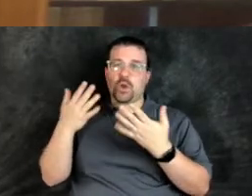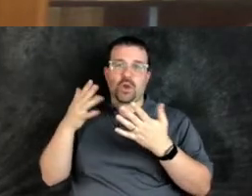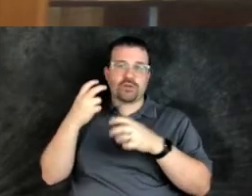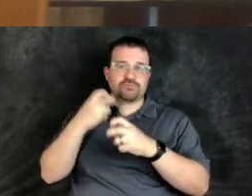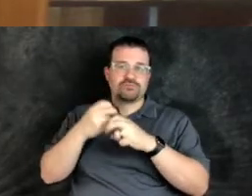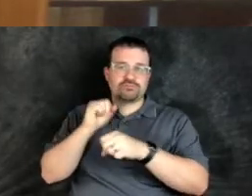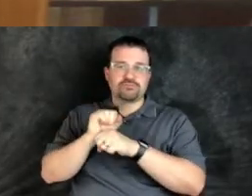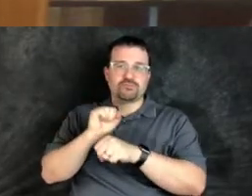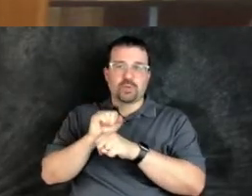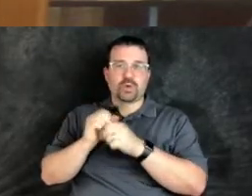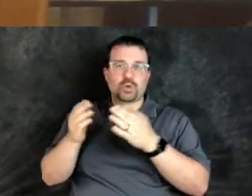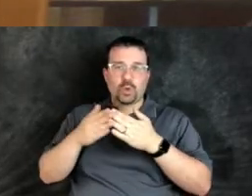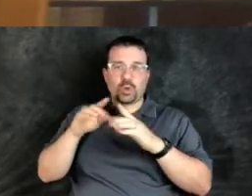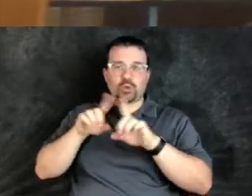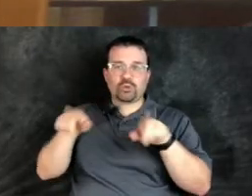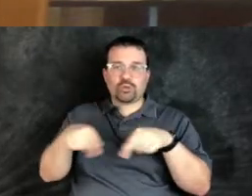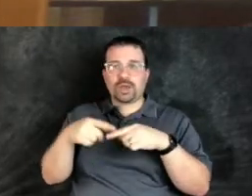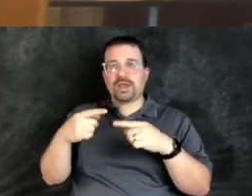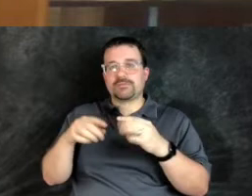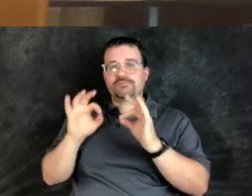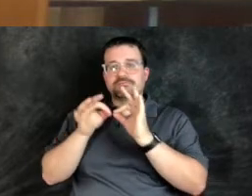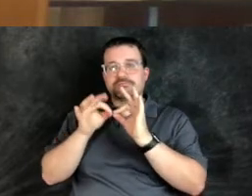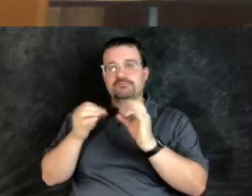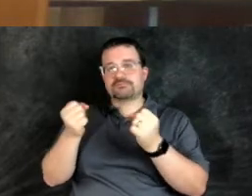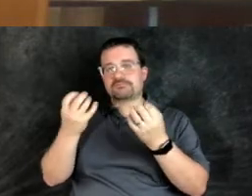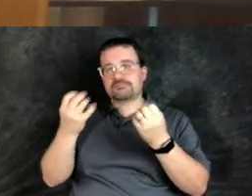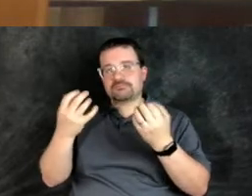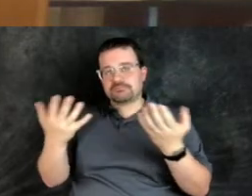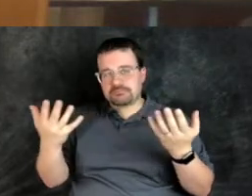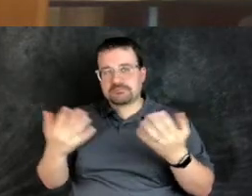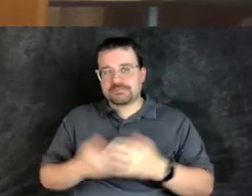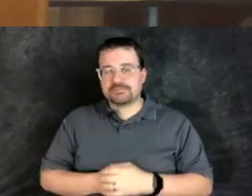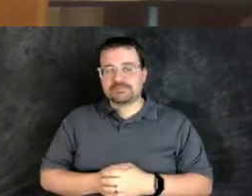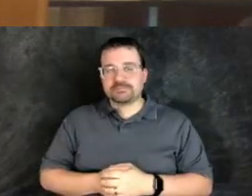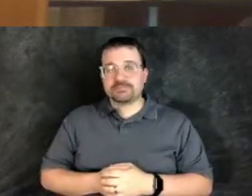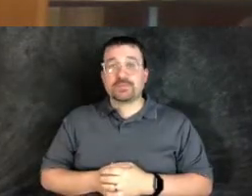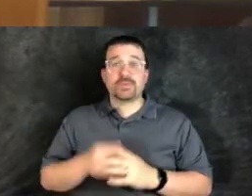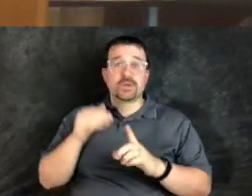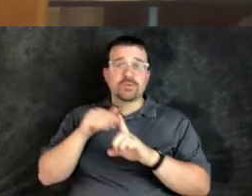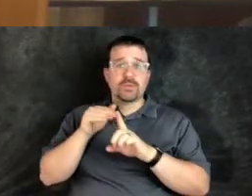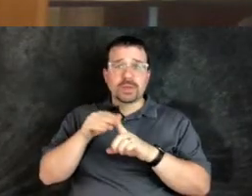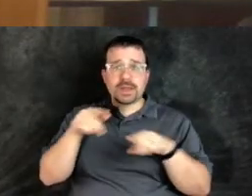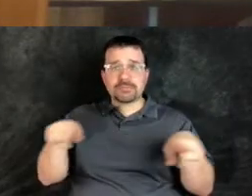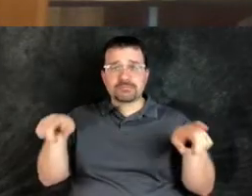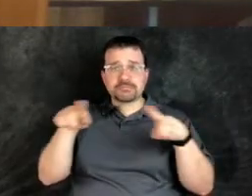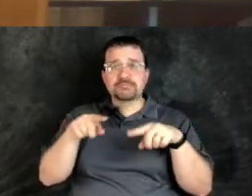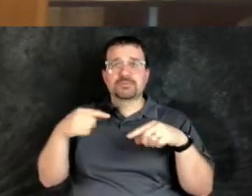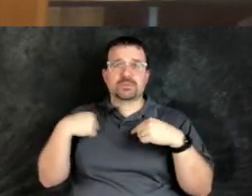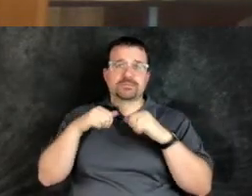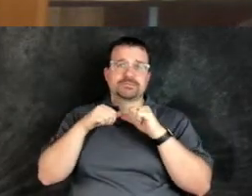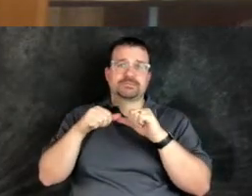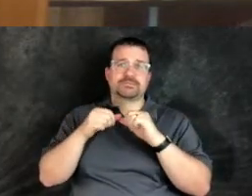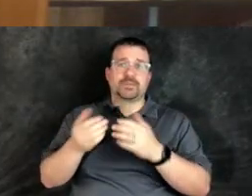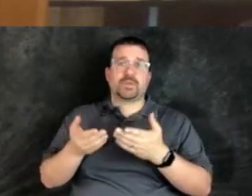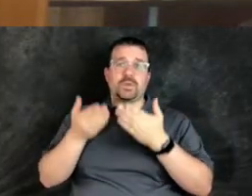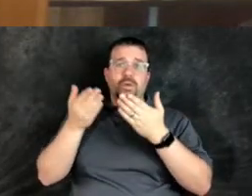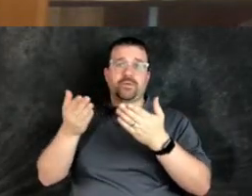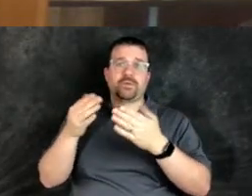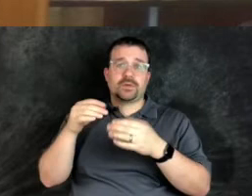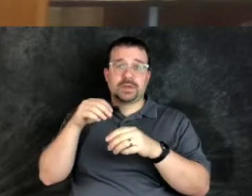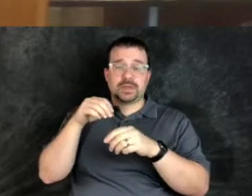hard at work in the corner of your screen doing our deaf interpretation. We want to remind you that we continue to